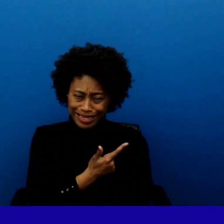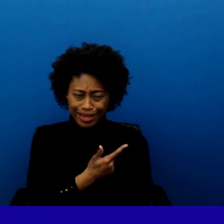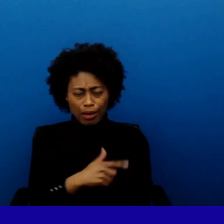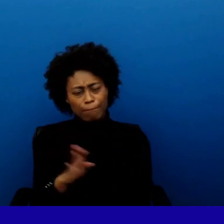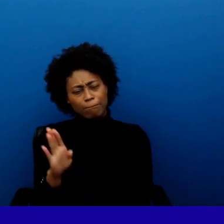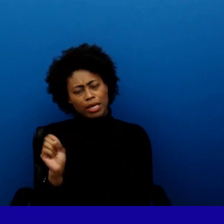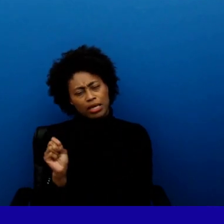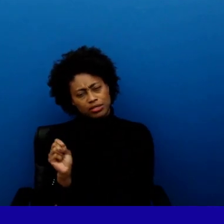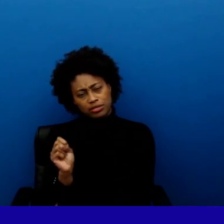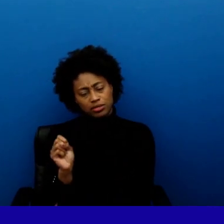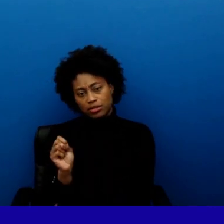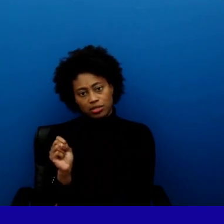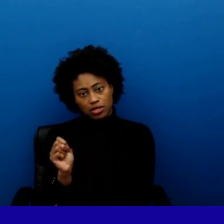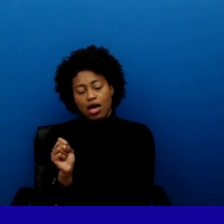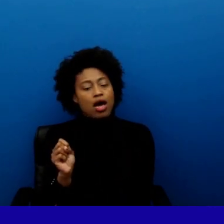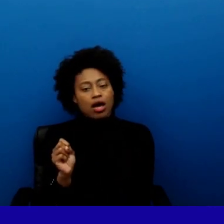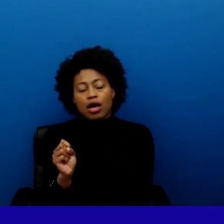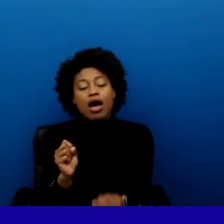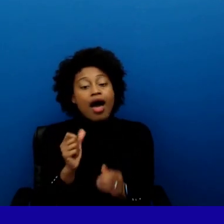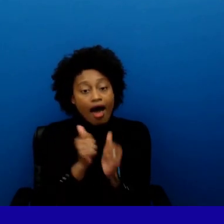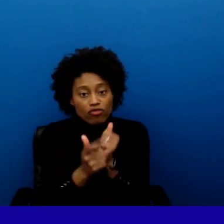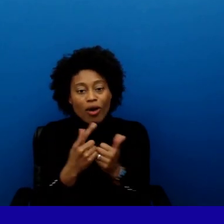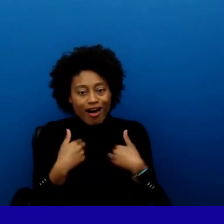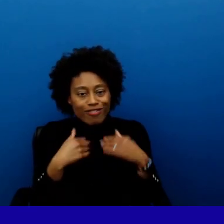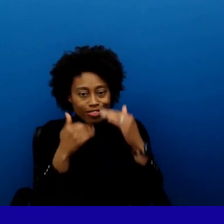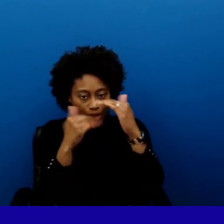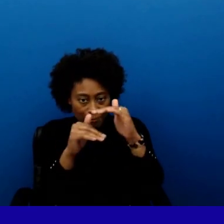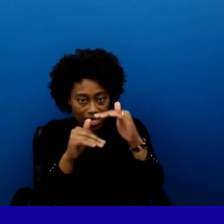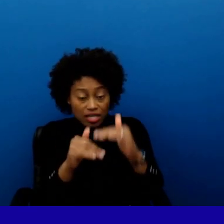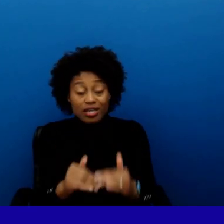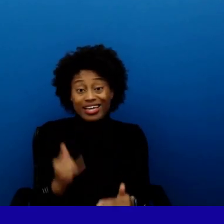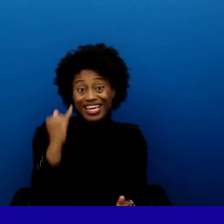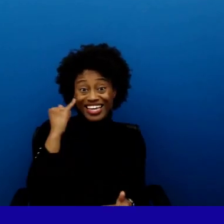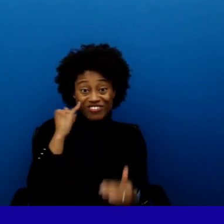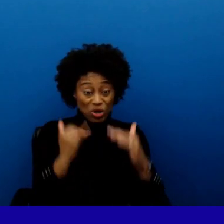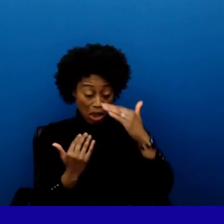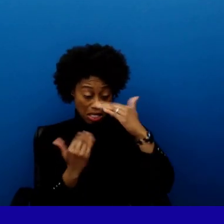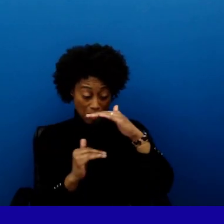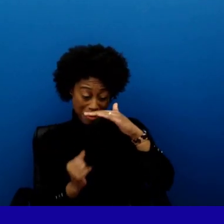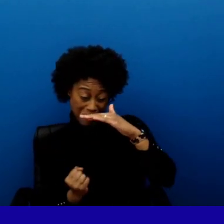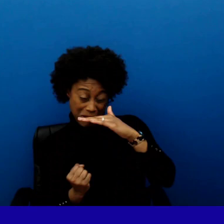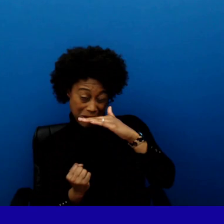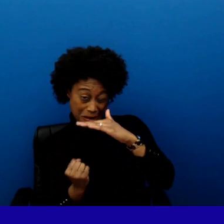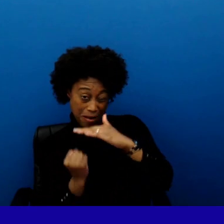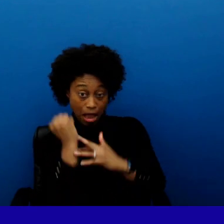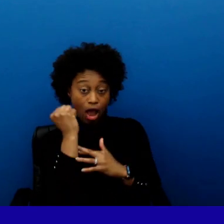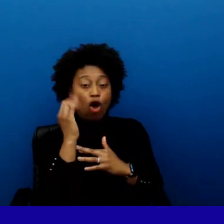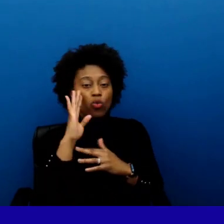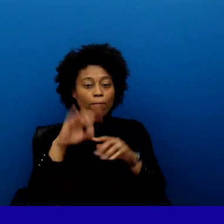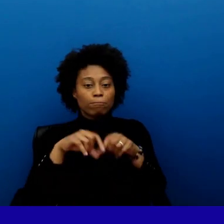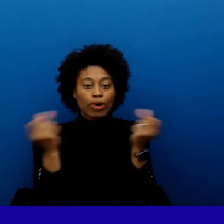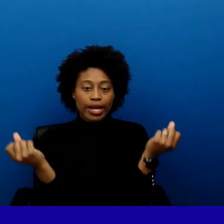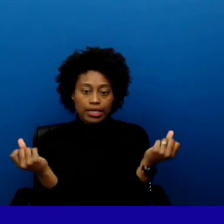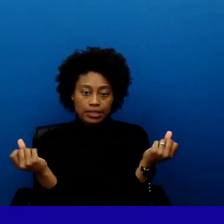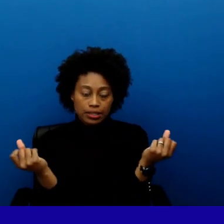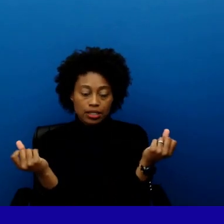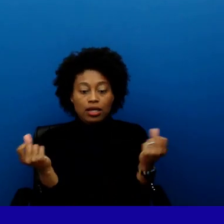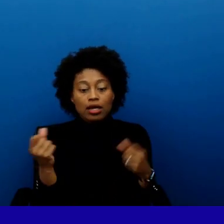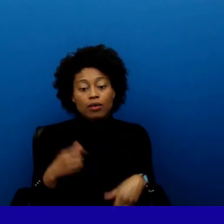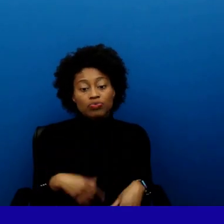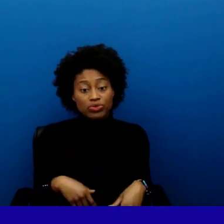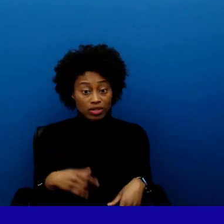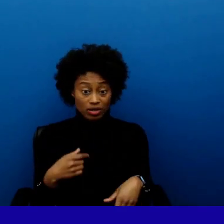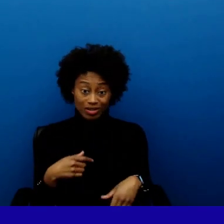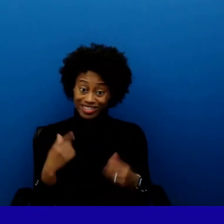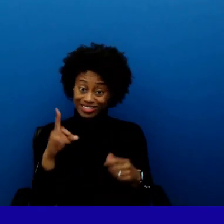limits. Everyone has a point where they are going to break. Um, those of us who are disabled are often to